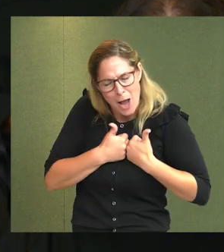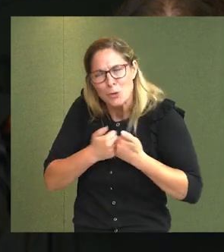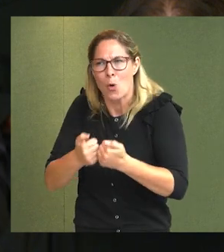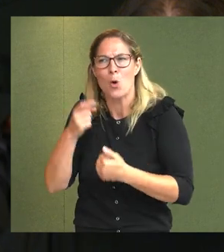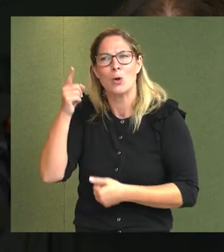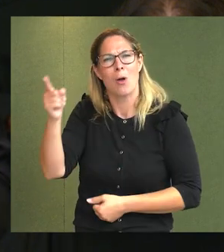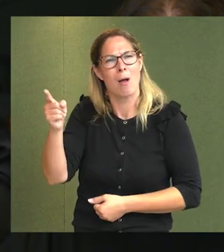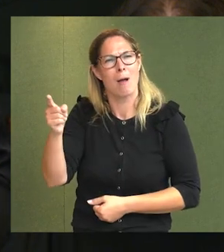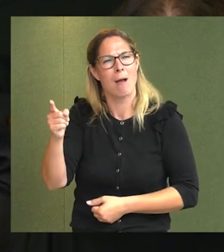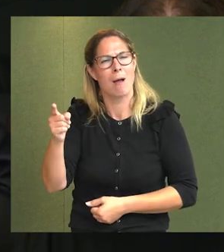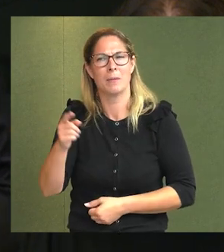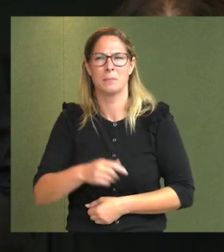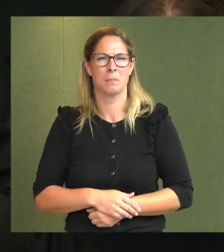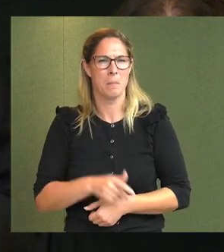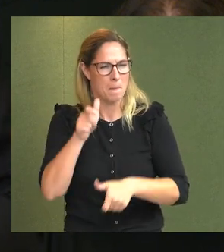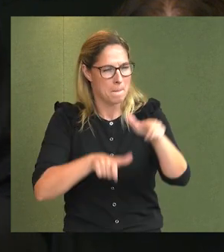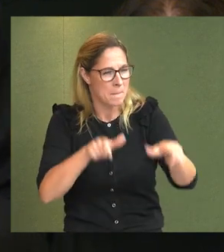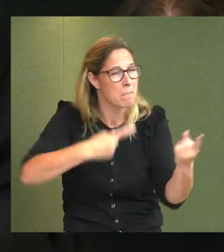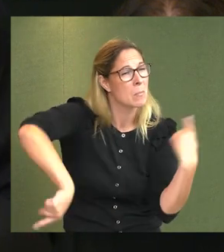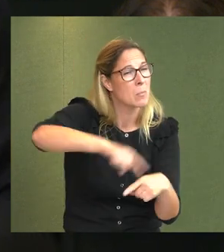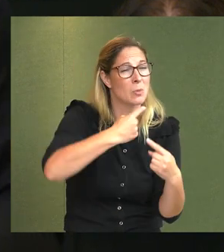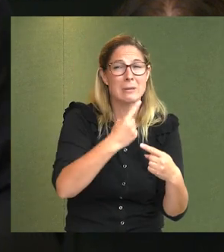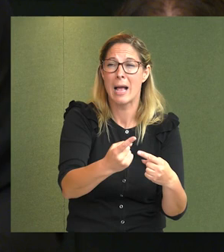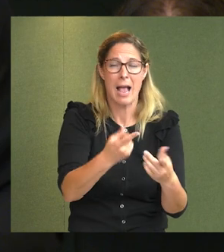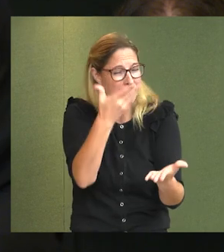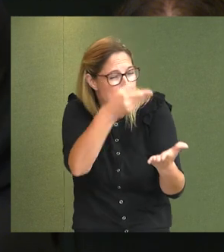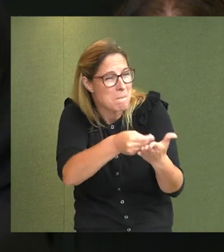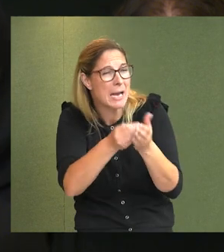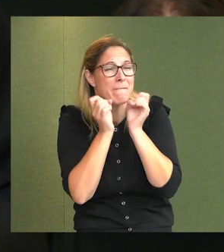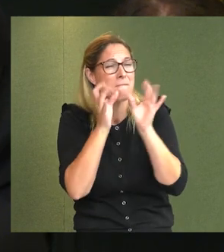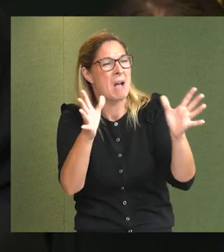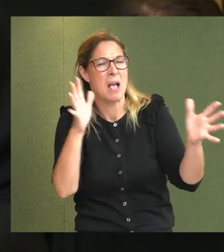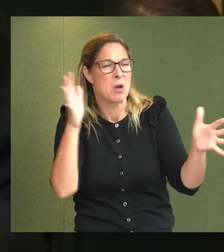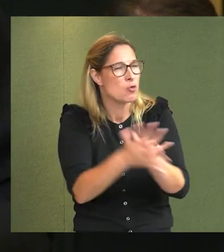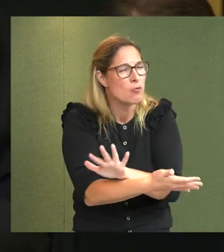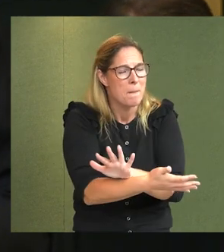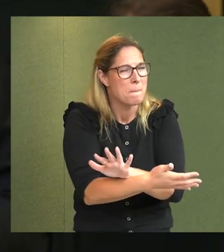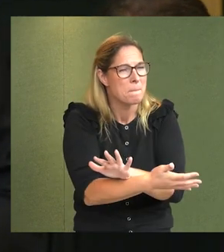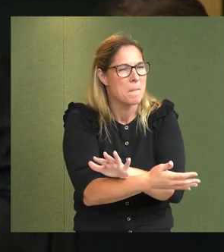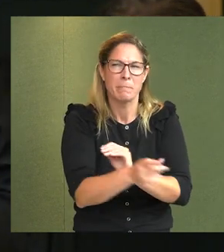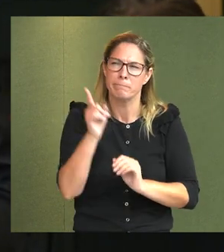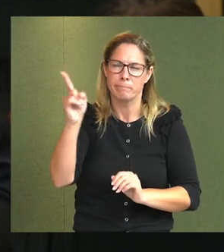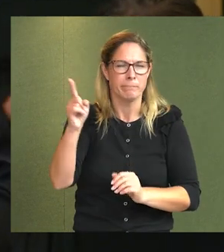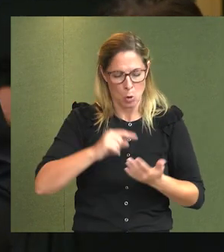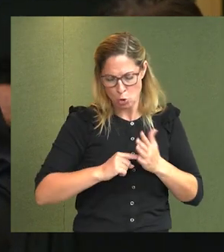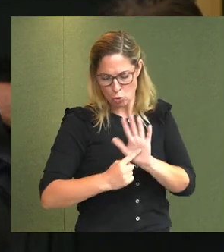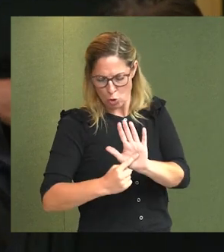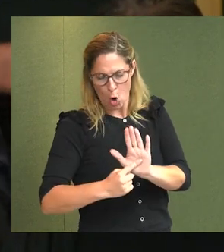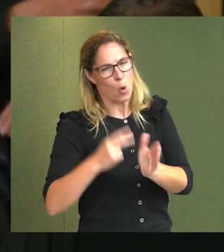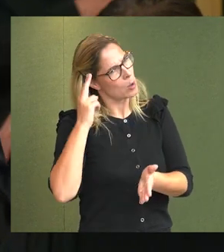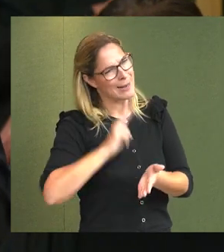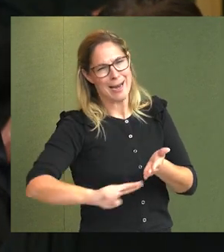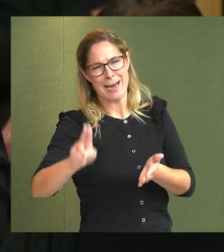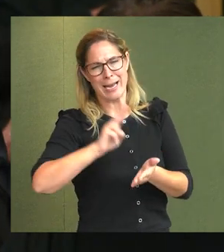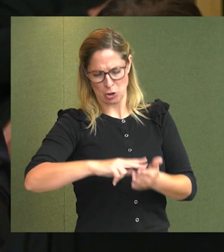is, they only reveal a person's true nature. Her Majesty the Queen's nature was clear and evident for all to